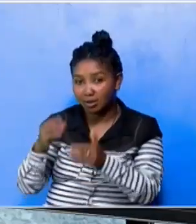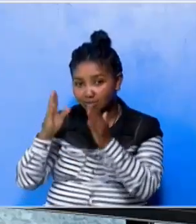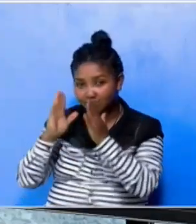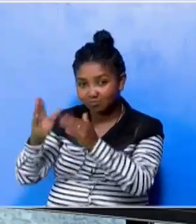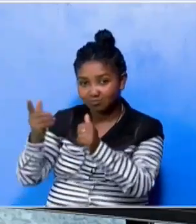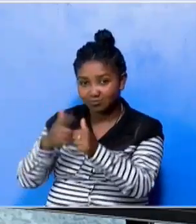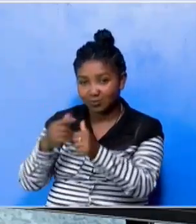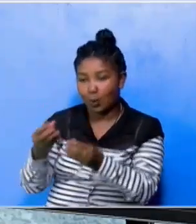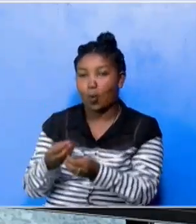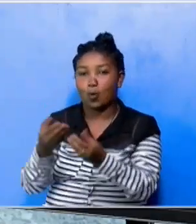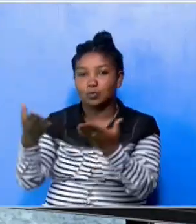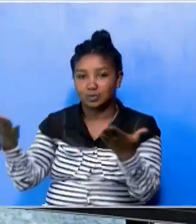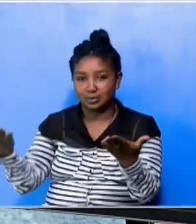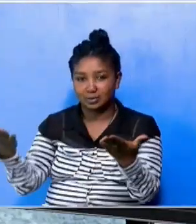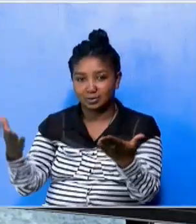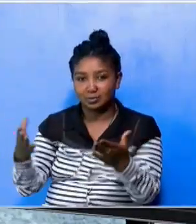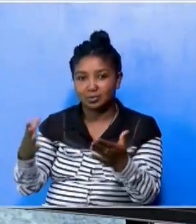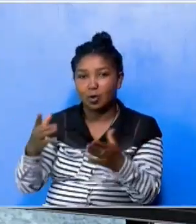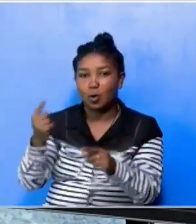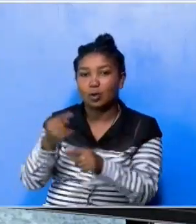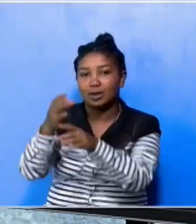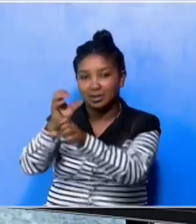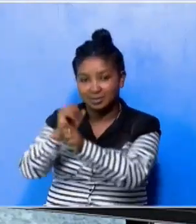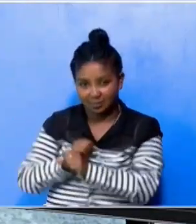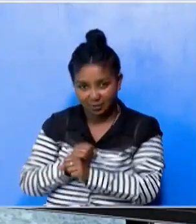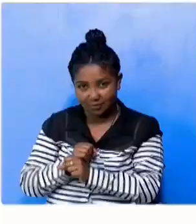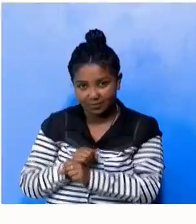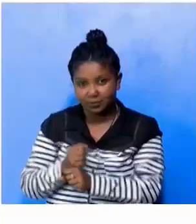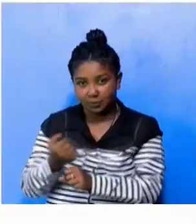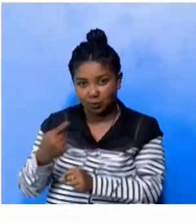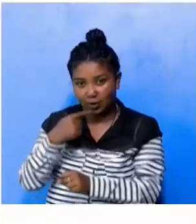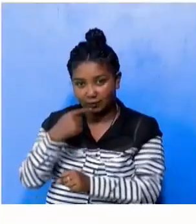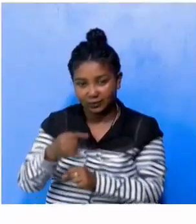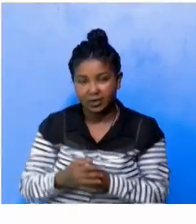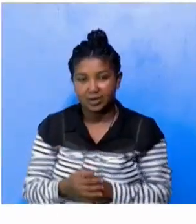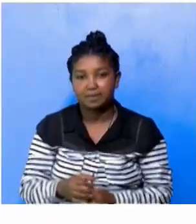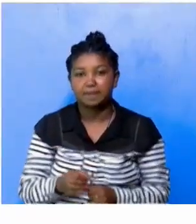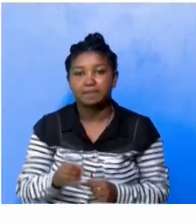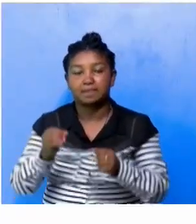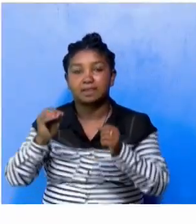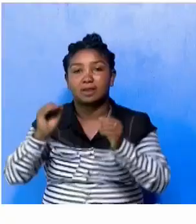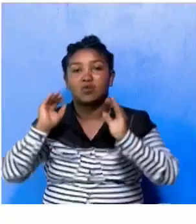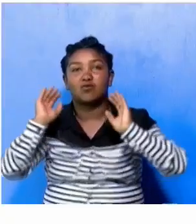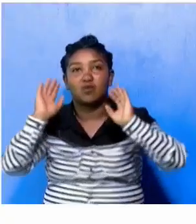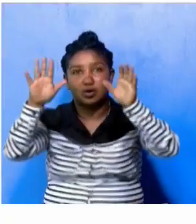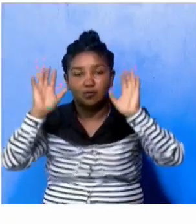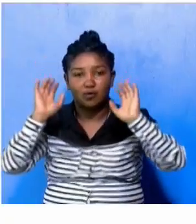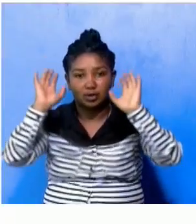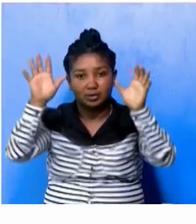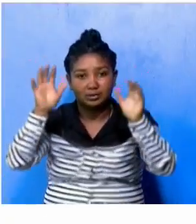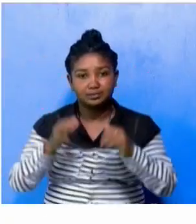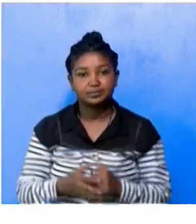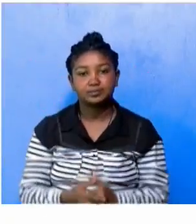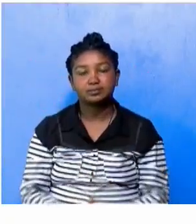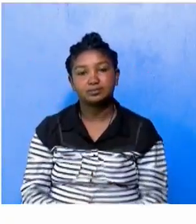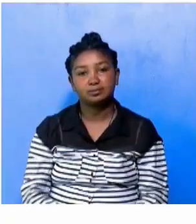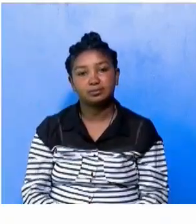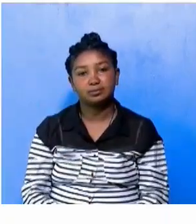the receiver. Is it clear? So we have to start from volleyball.